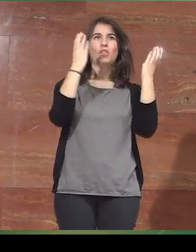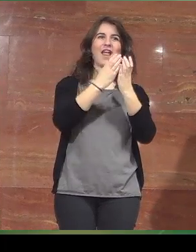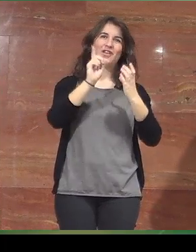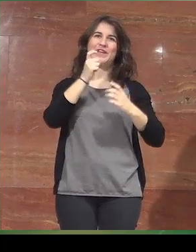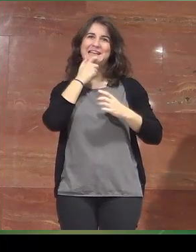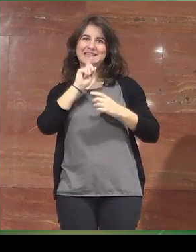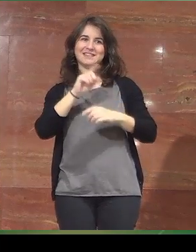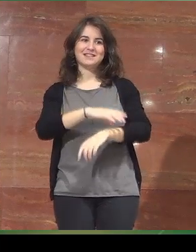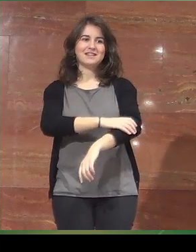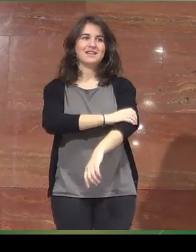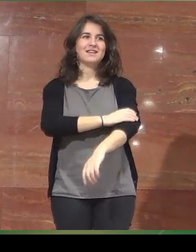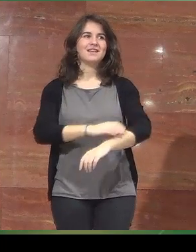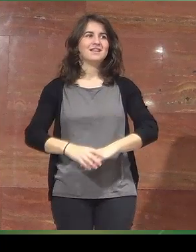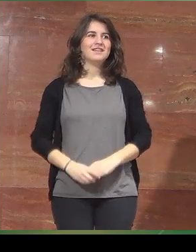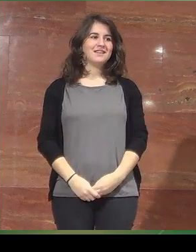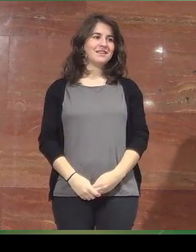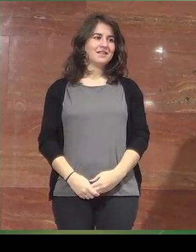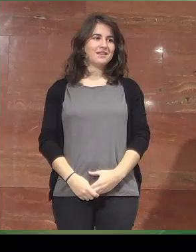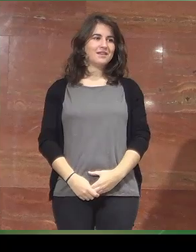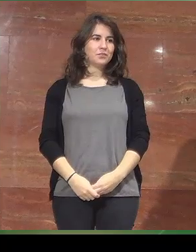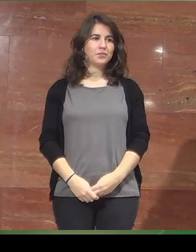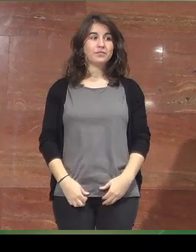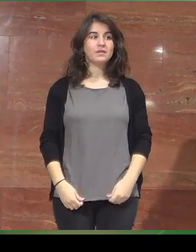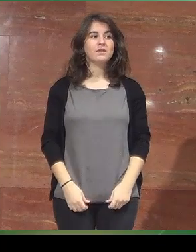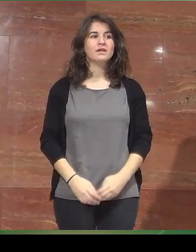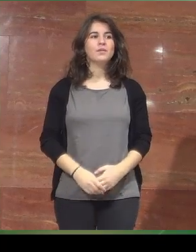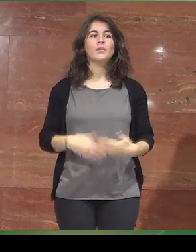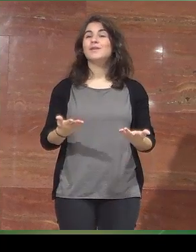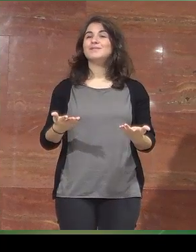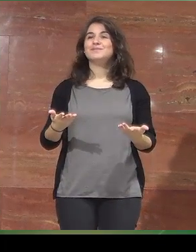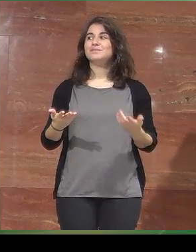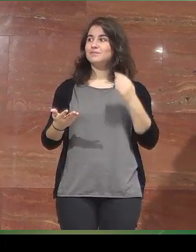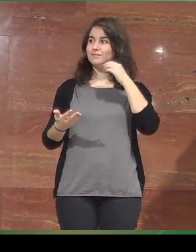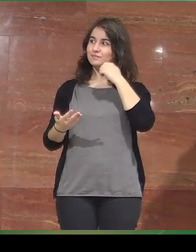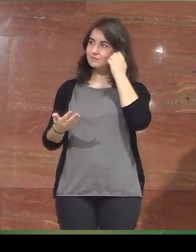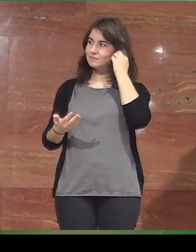but who has the same base.